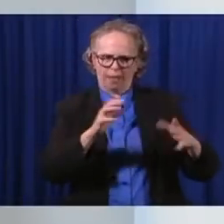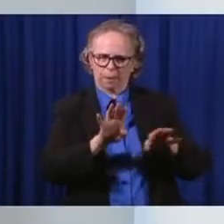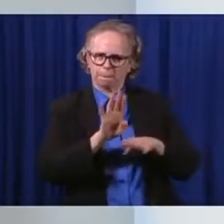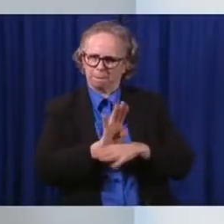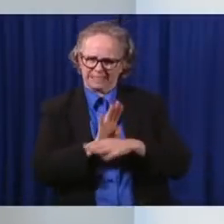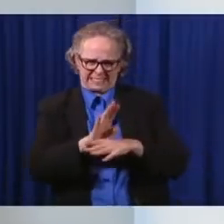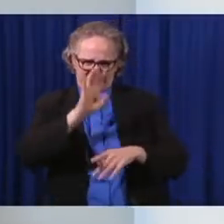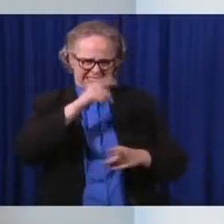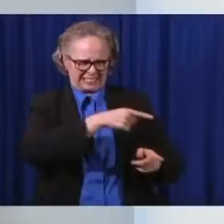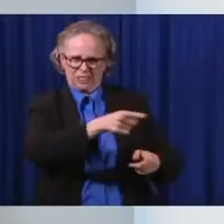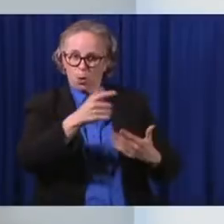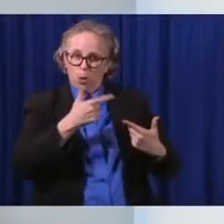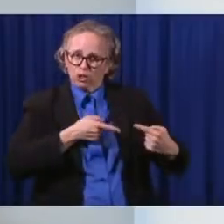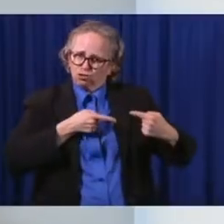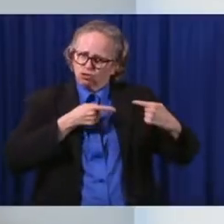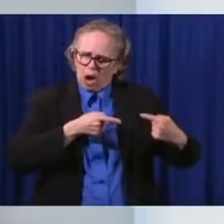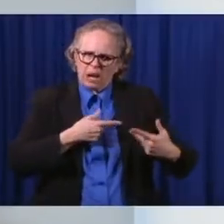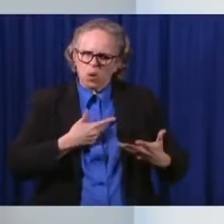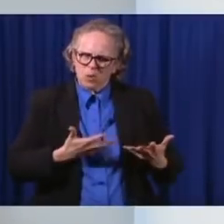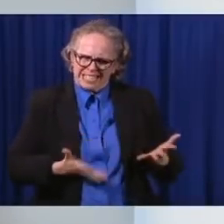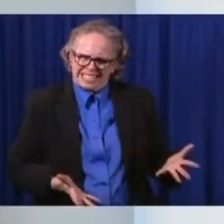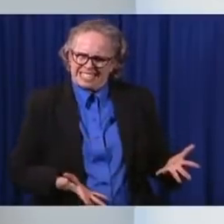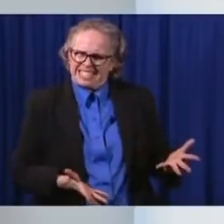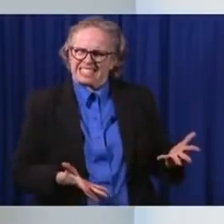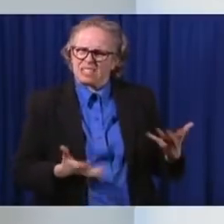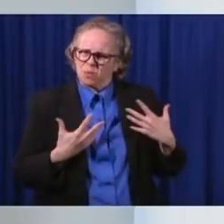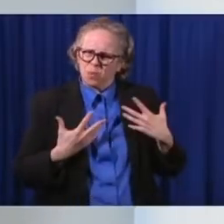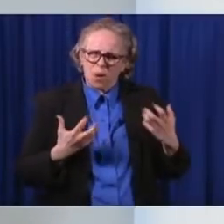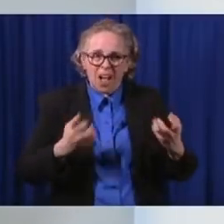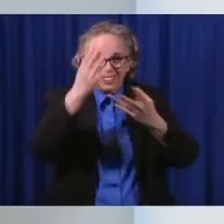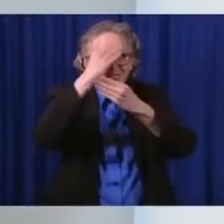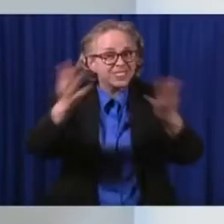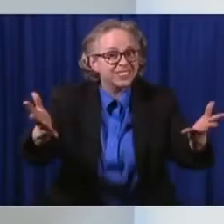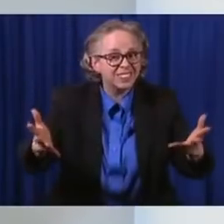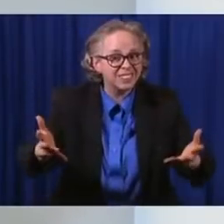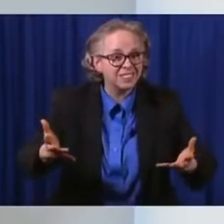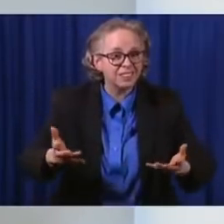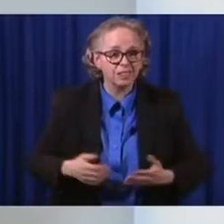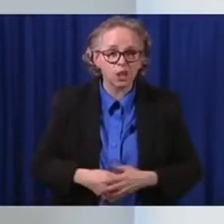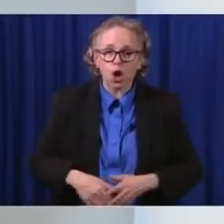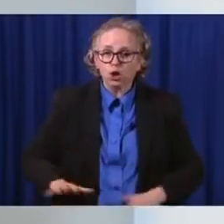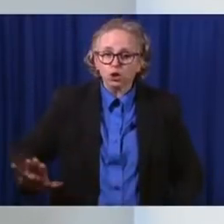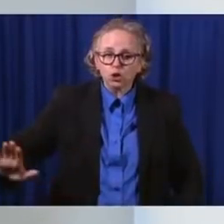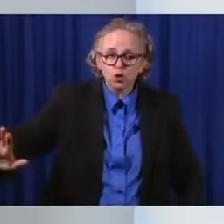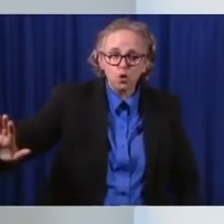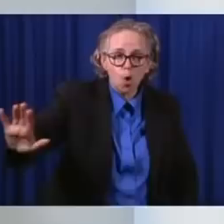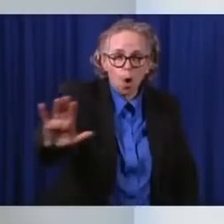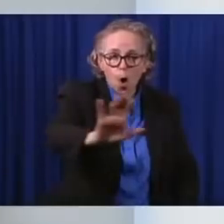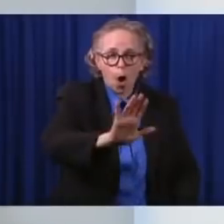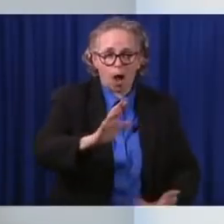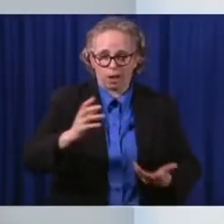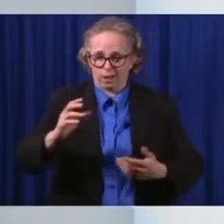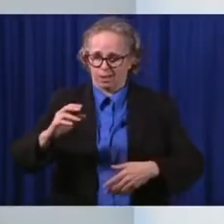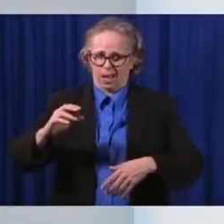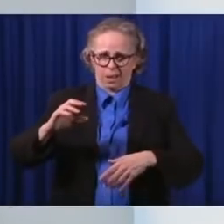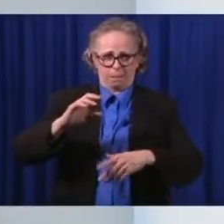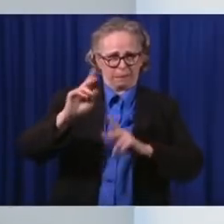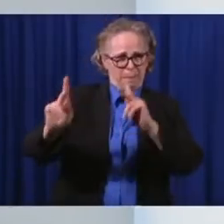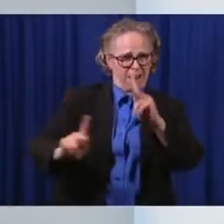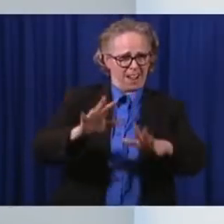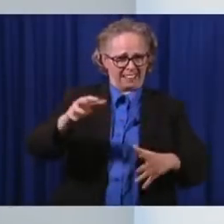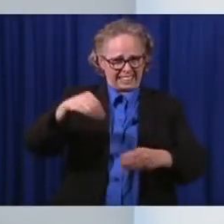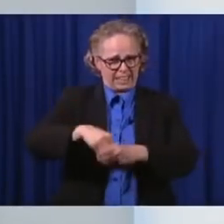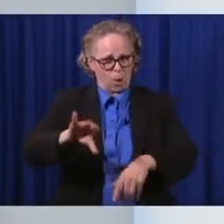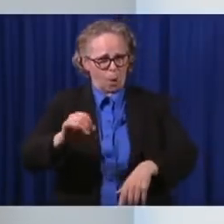close by making a pitch to you. Your fellow Ohioans who run these businesses and work there, their lives and livelihoods depend on